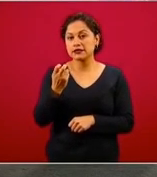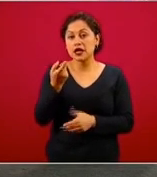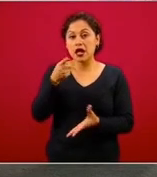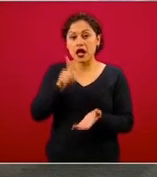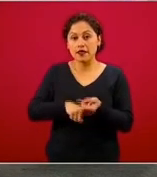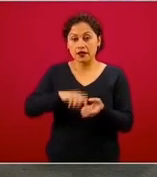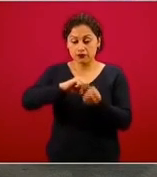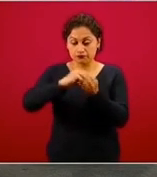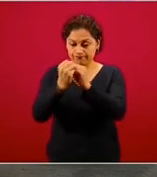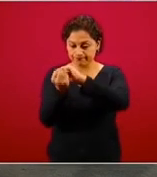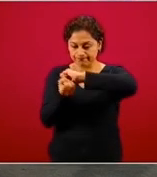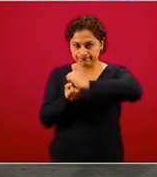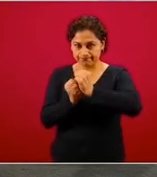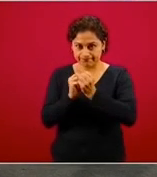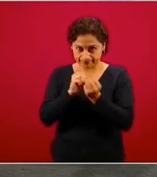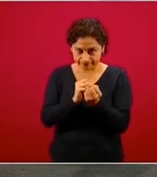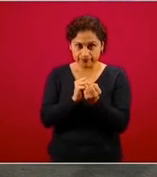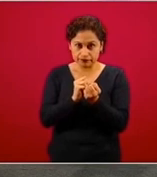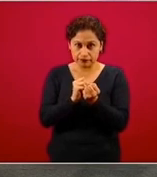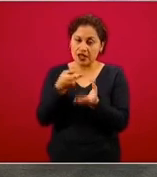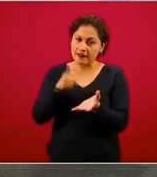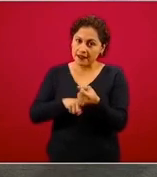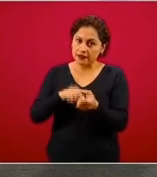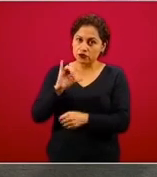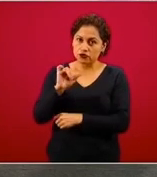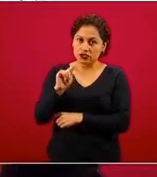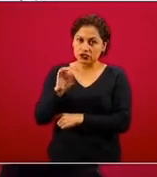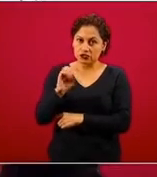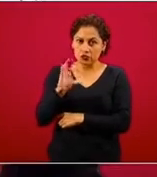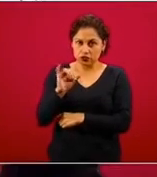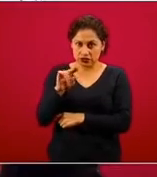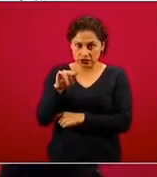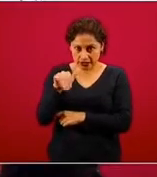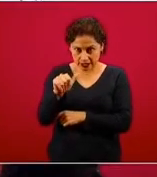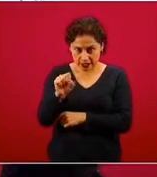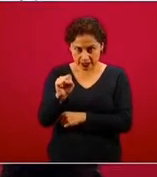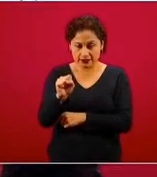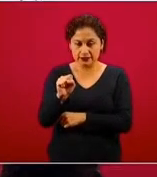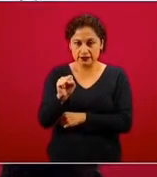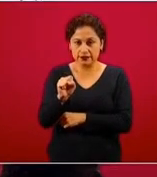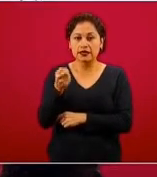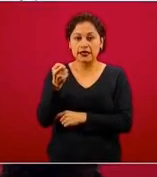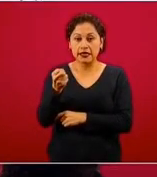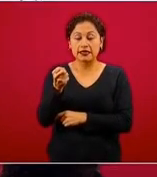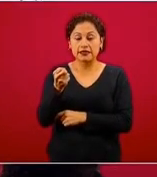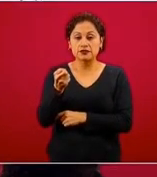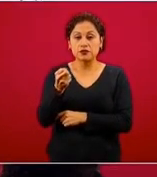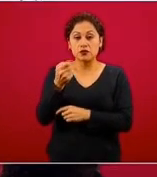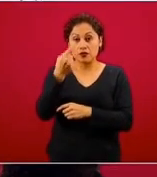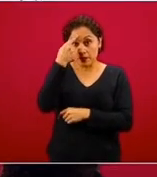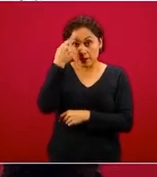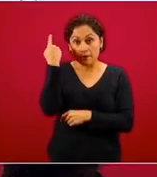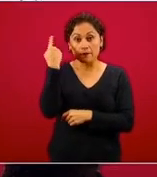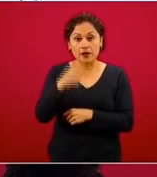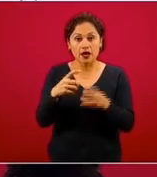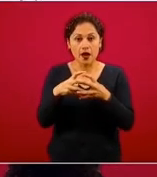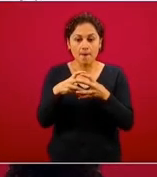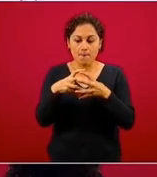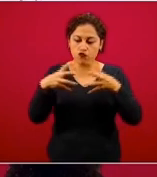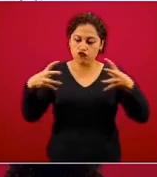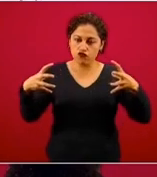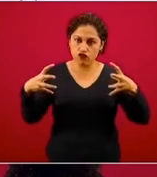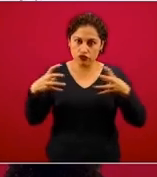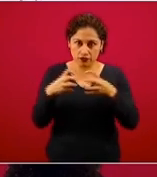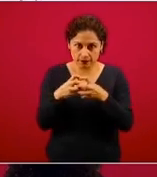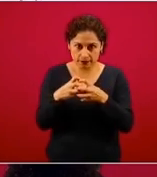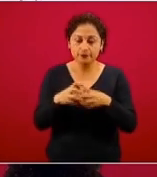de las citocinas, que son las que están dando gran we have inflamación. lymphocytes in Y our bodies, tenemos and we have